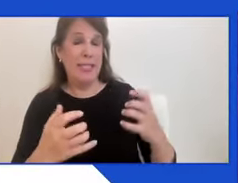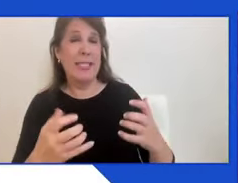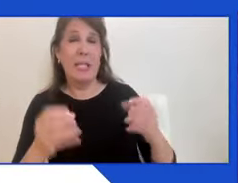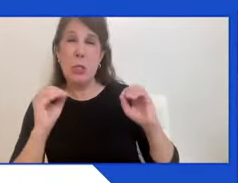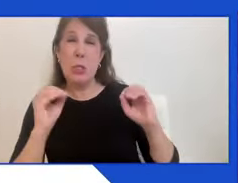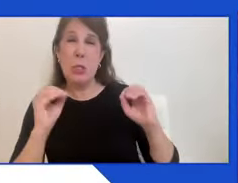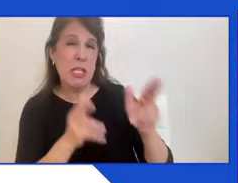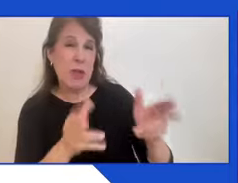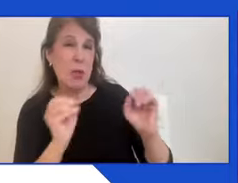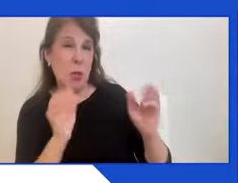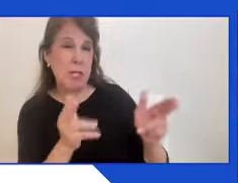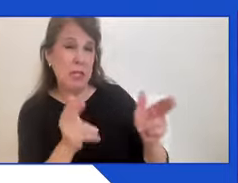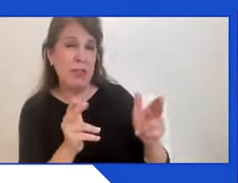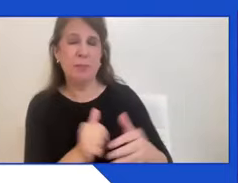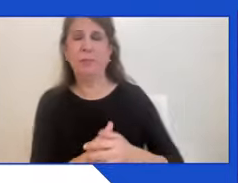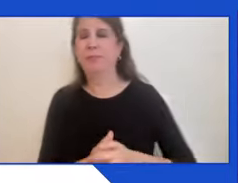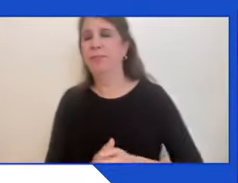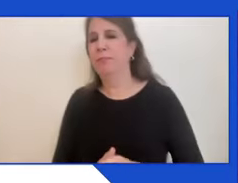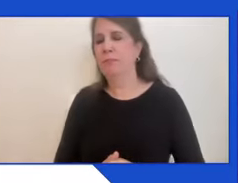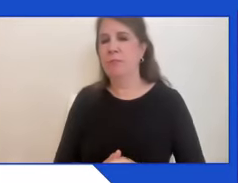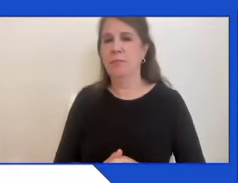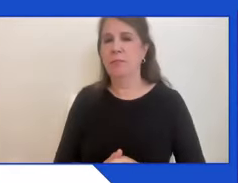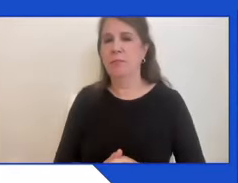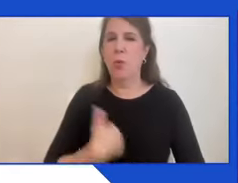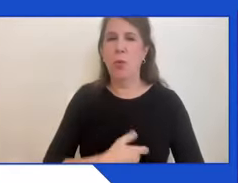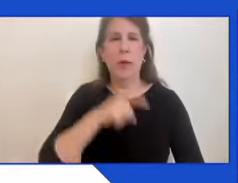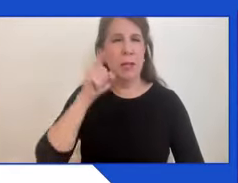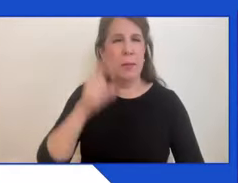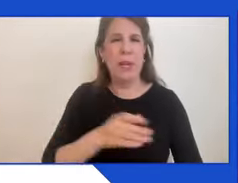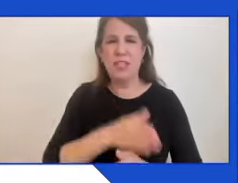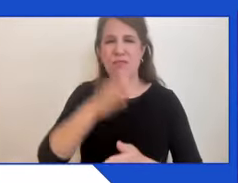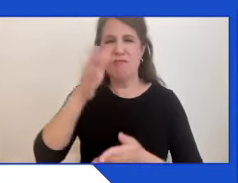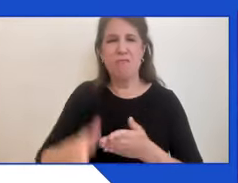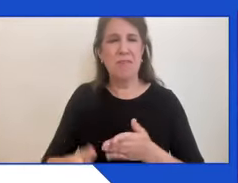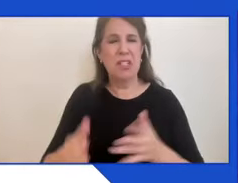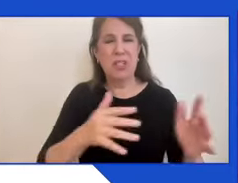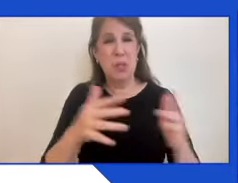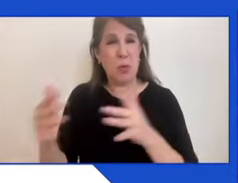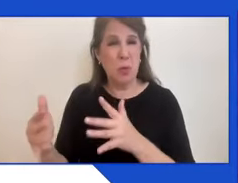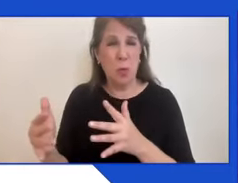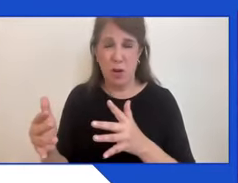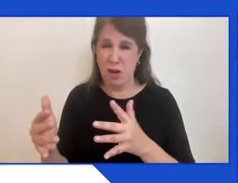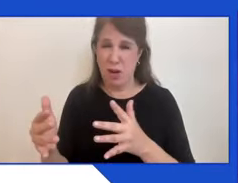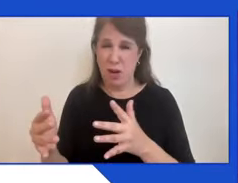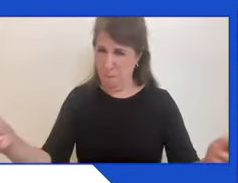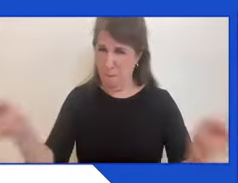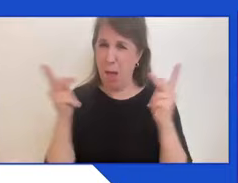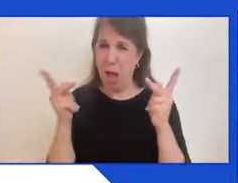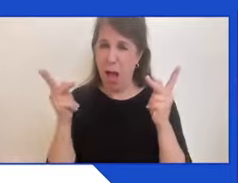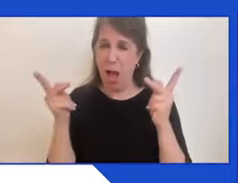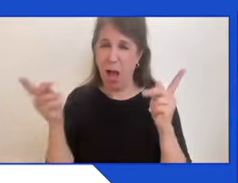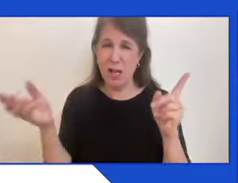And we must finish this war to return the hostages.